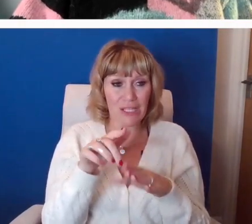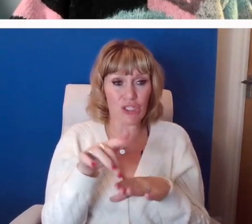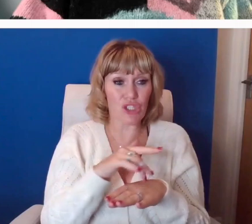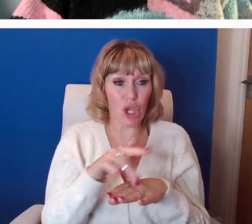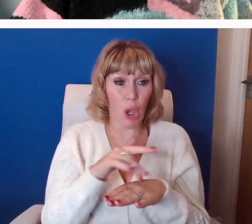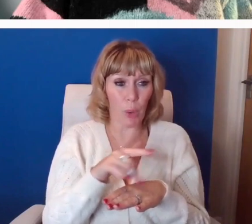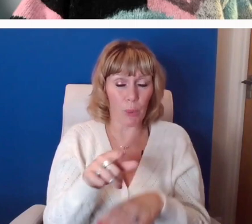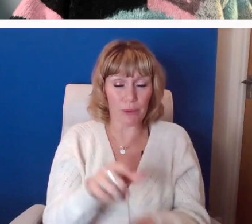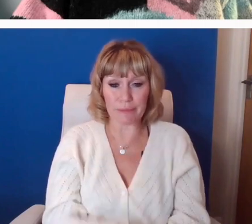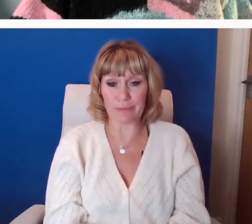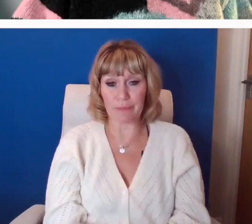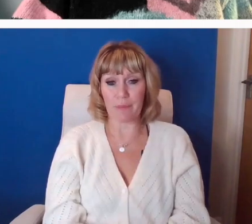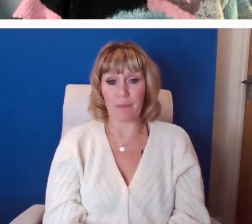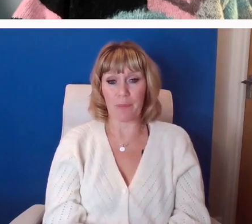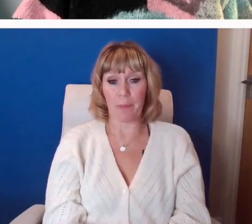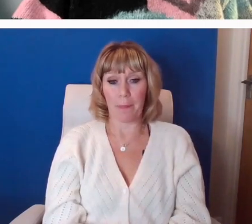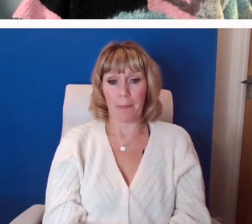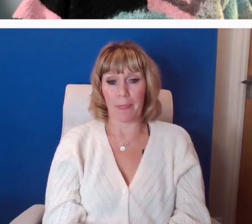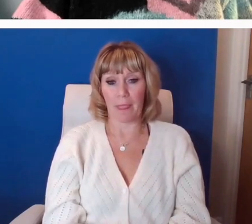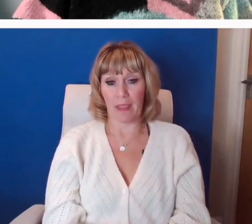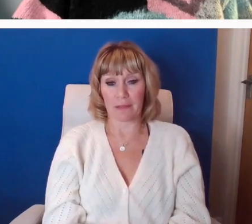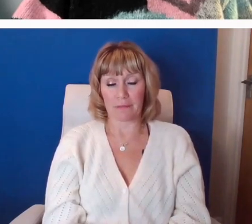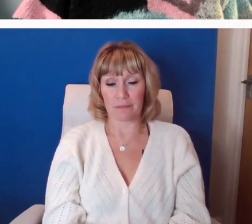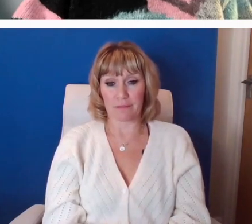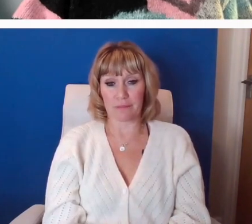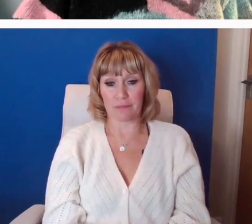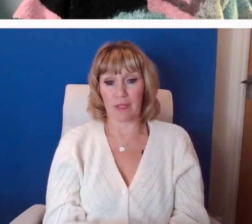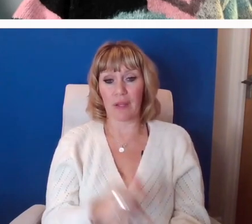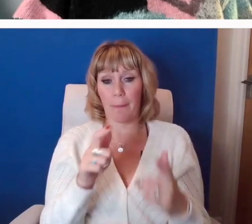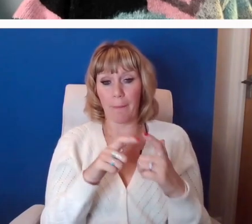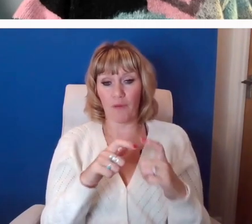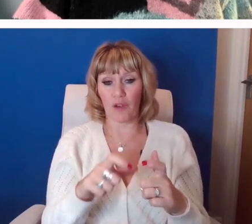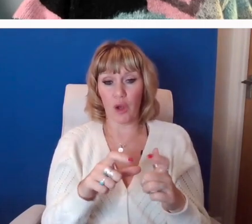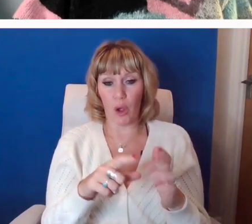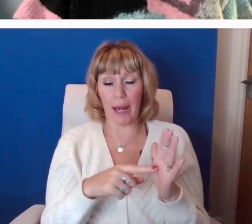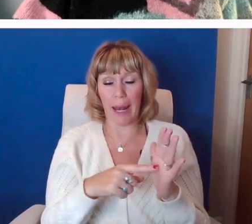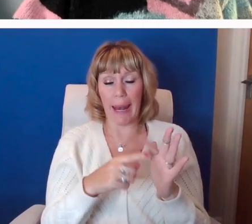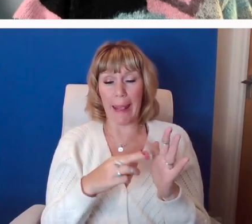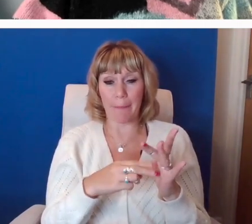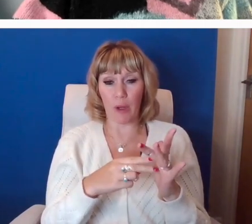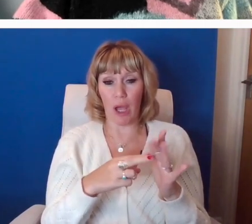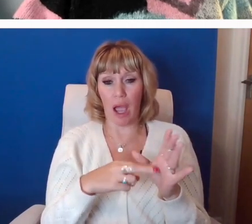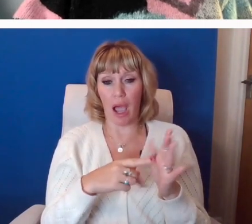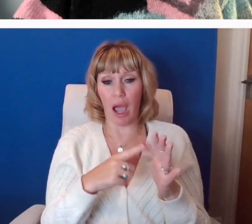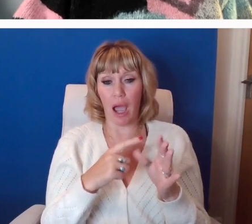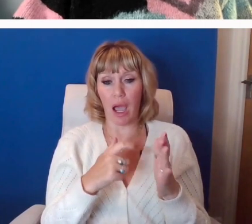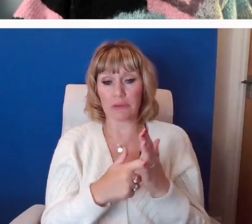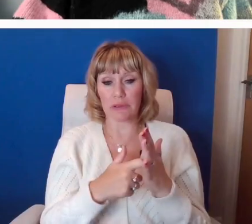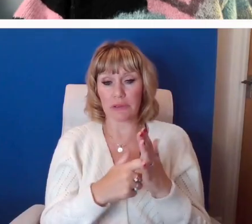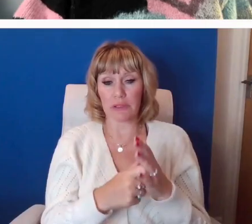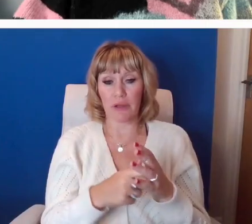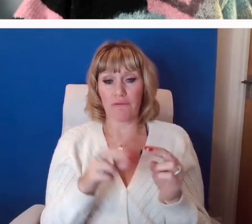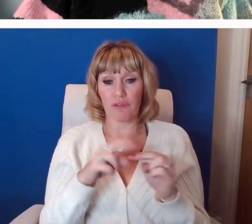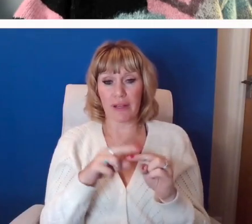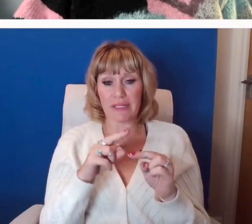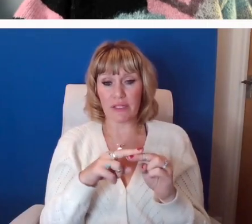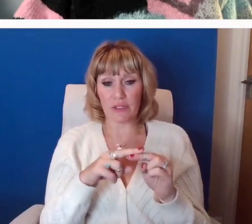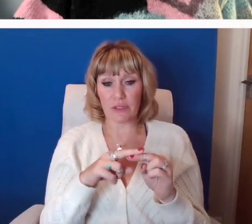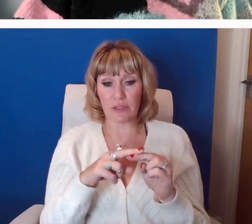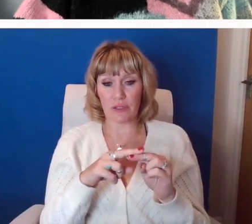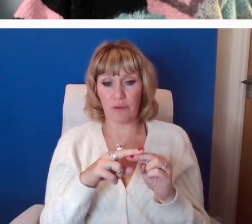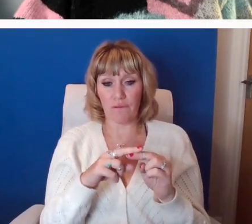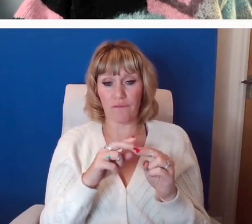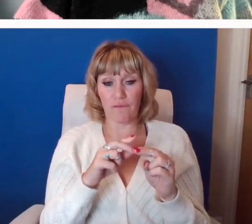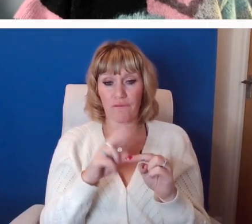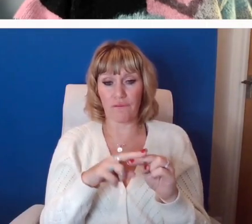So, moving on, this is Luminara Florescu's self-care scarf. I